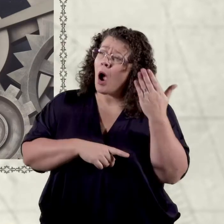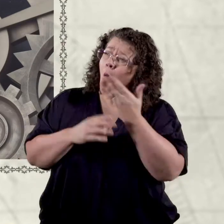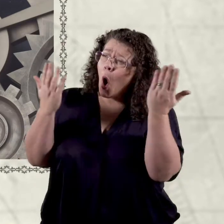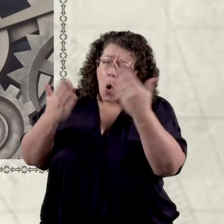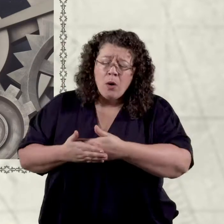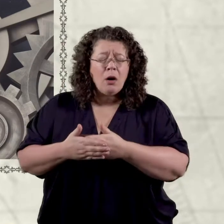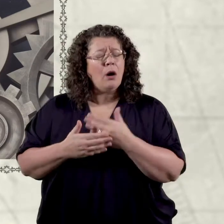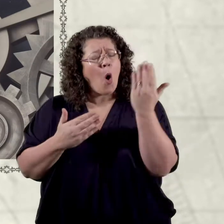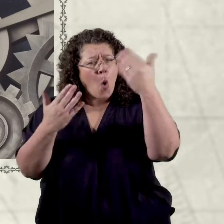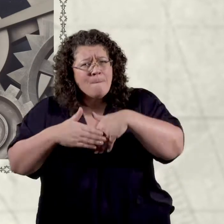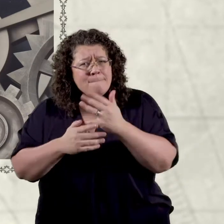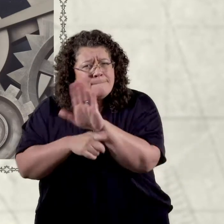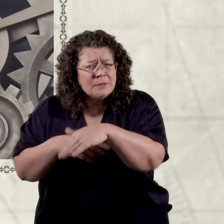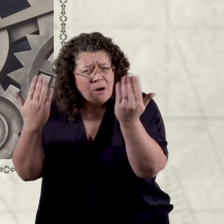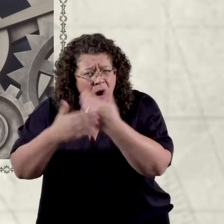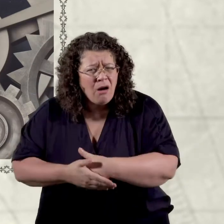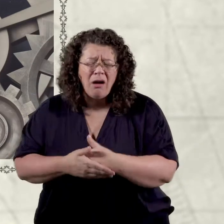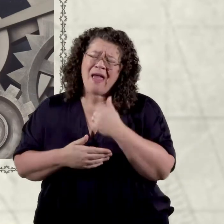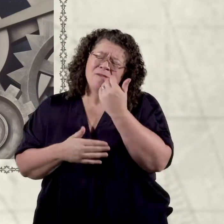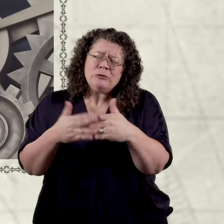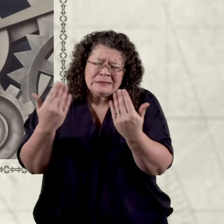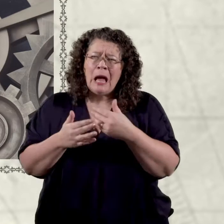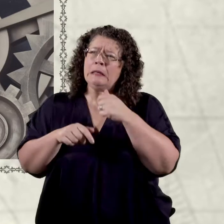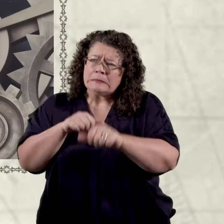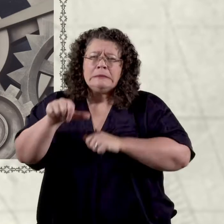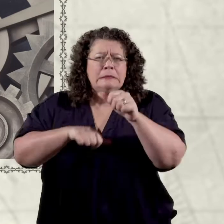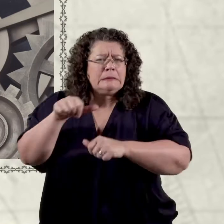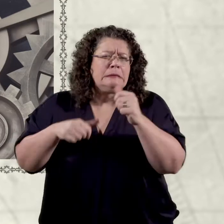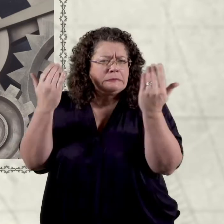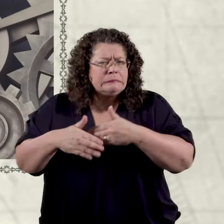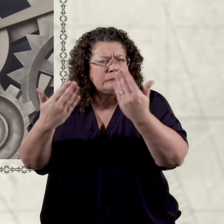as you got home. The same thing every day.